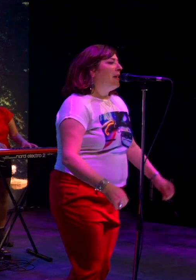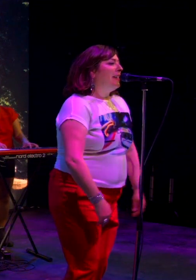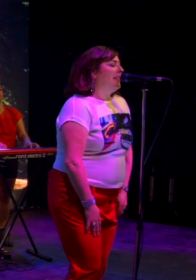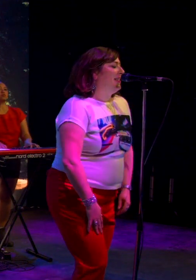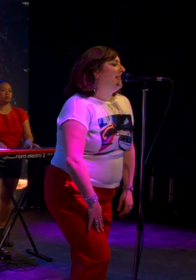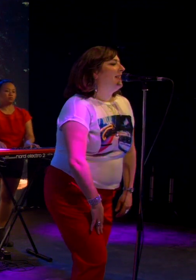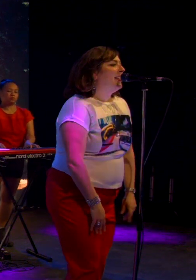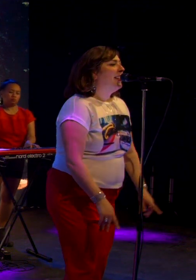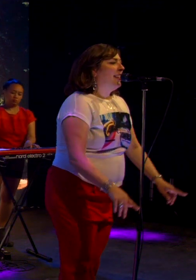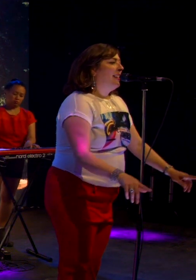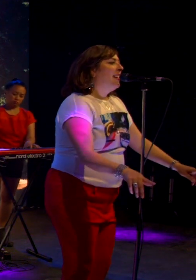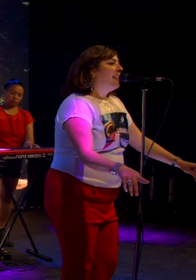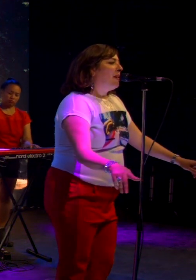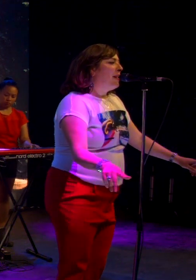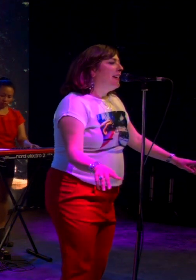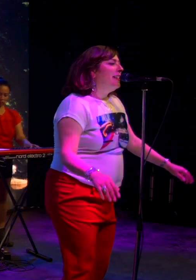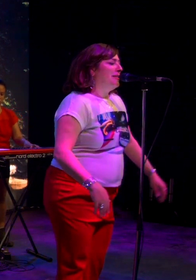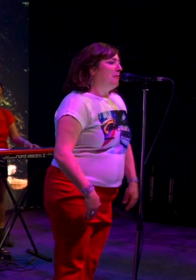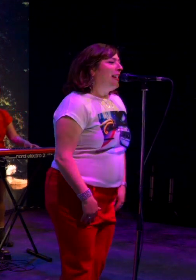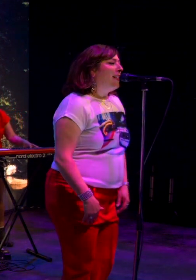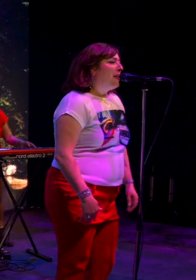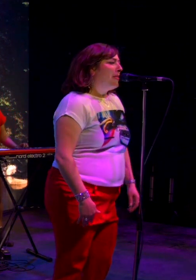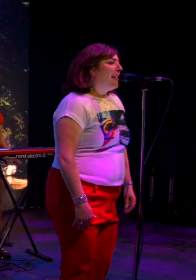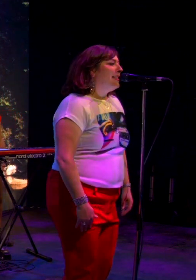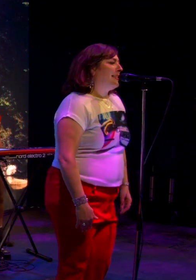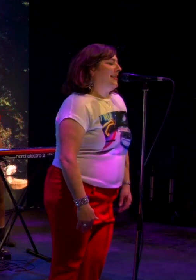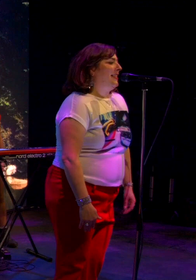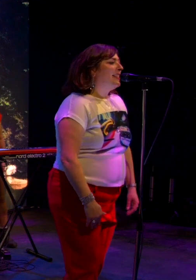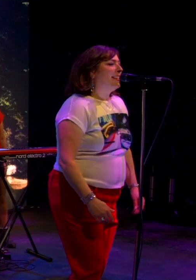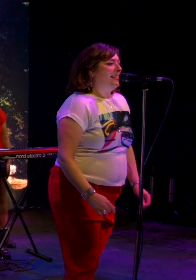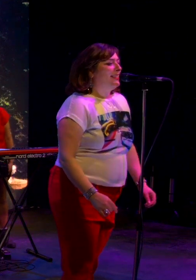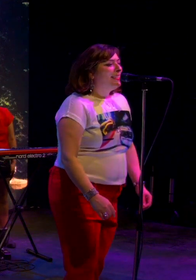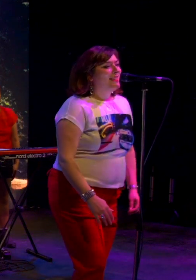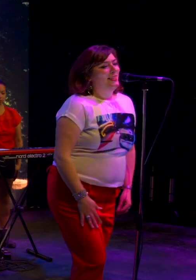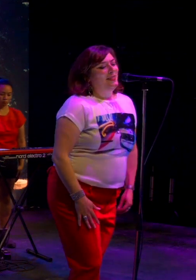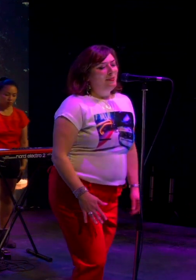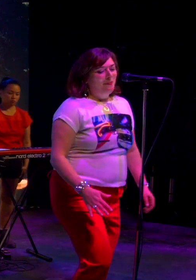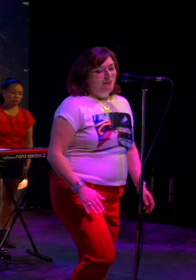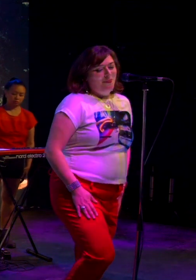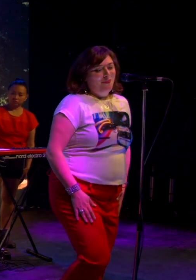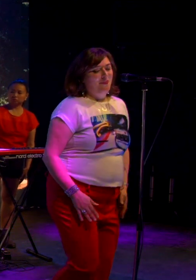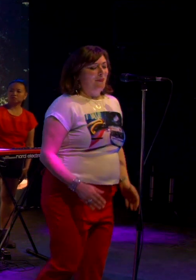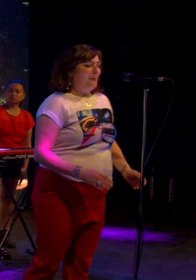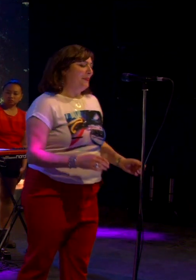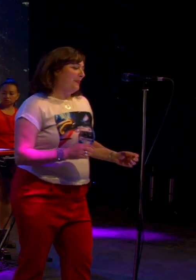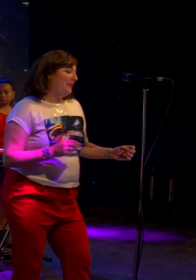All right, everybody, get ready to play along with us.